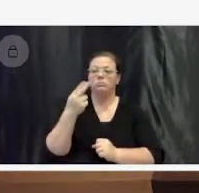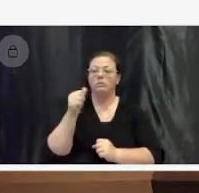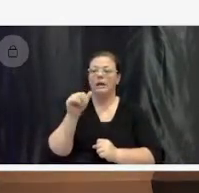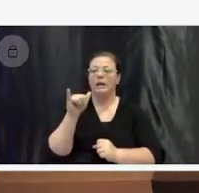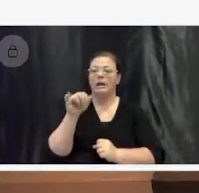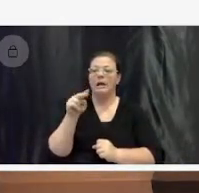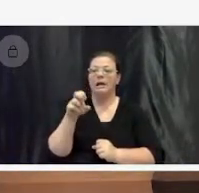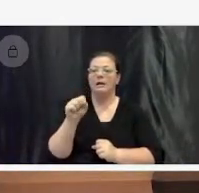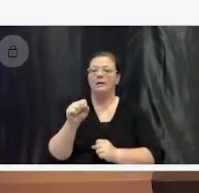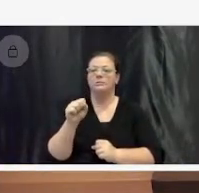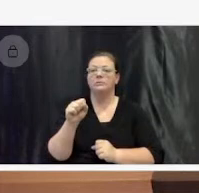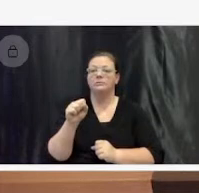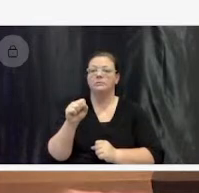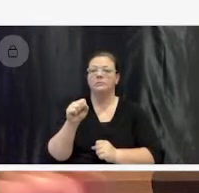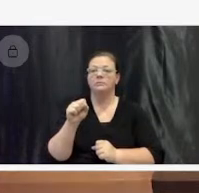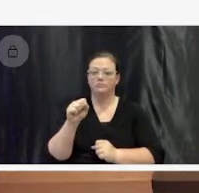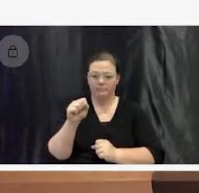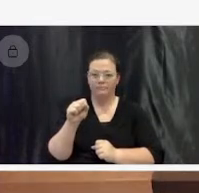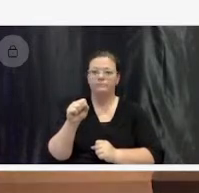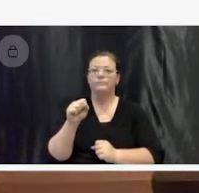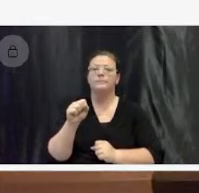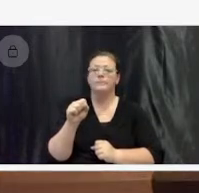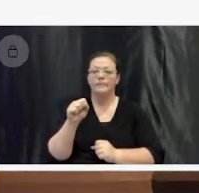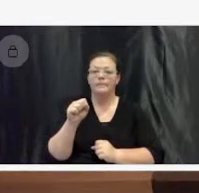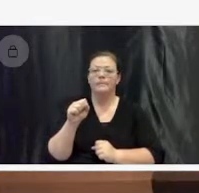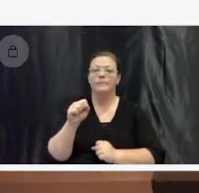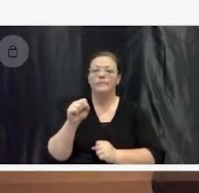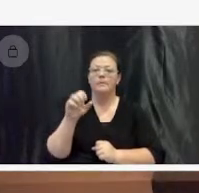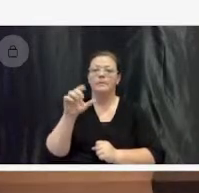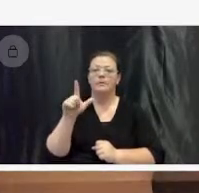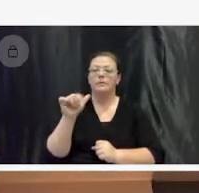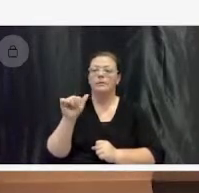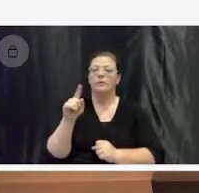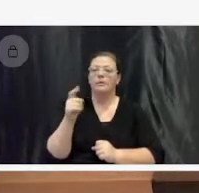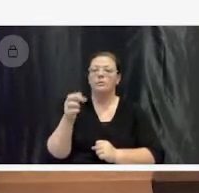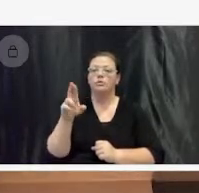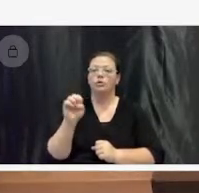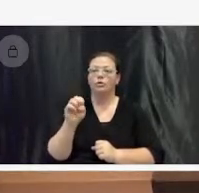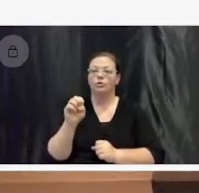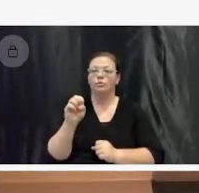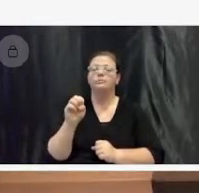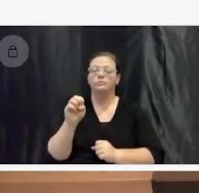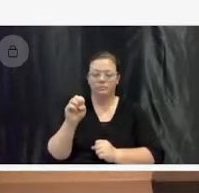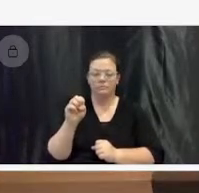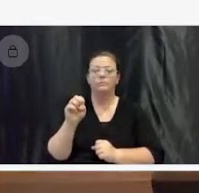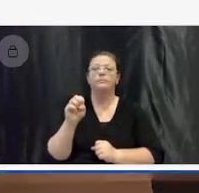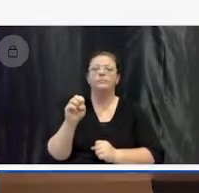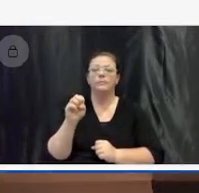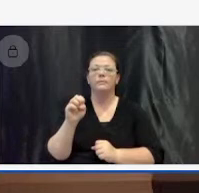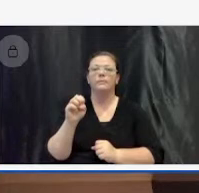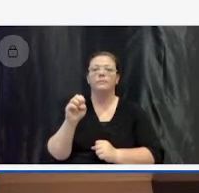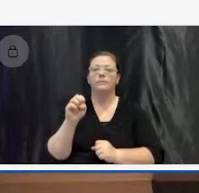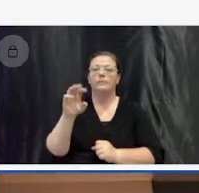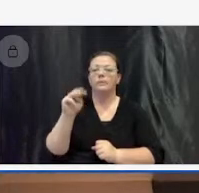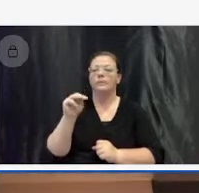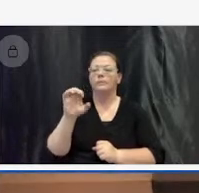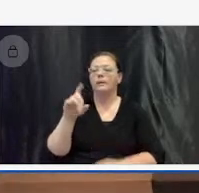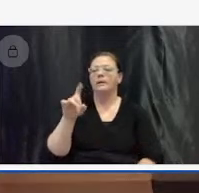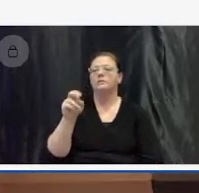Haynes? Yes. Latour? Yes.